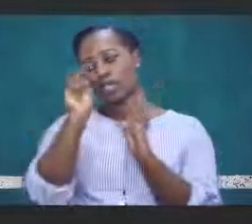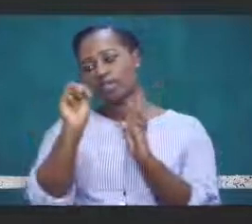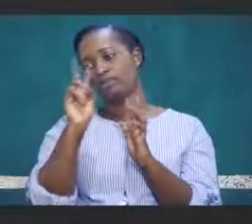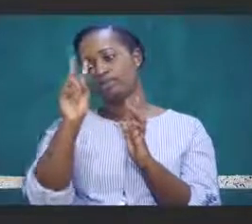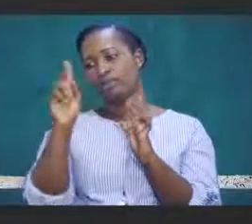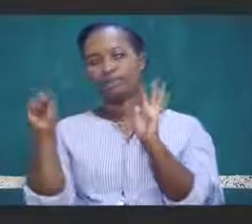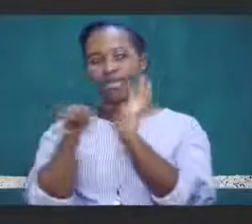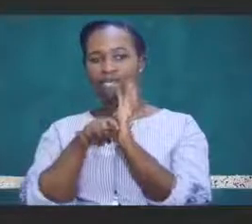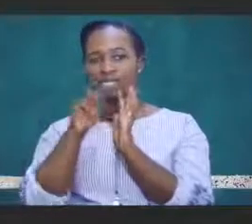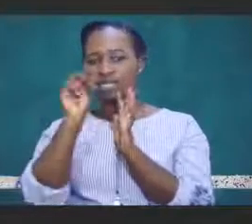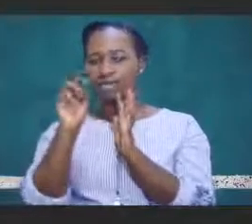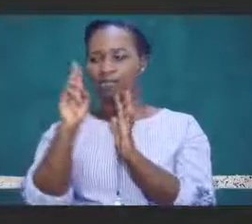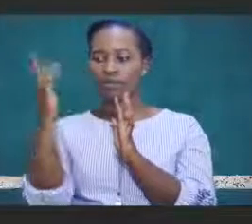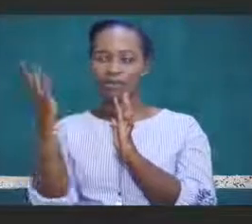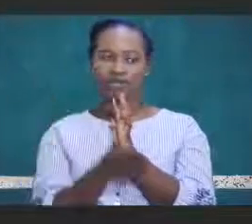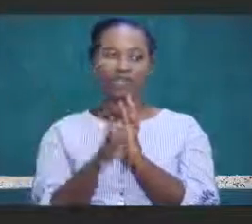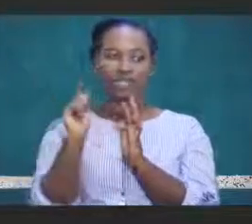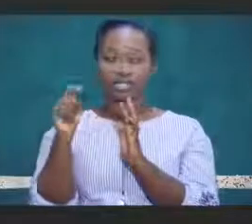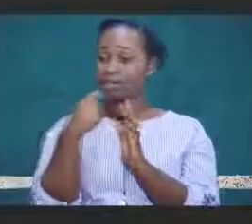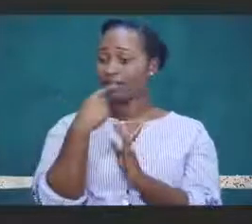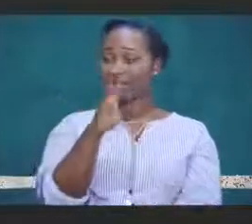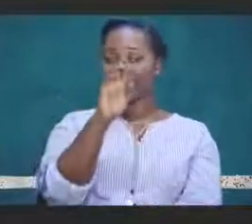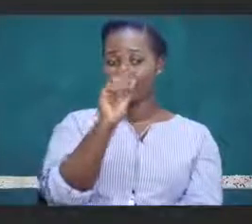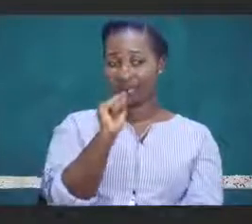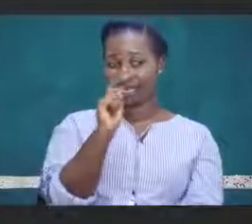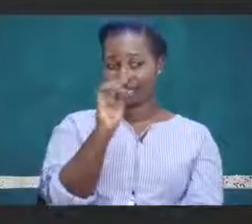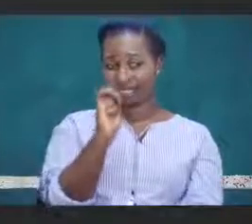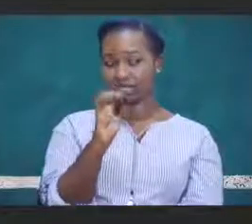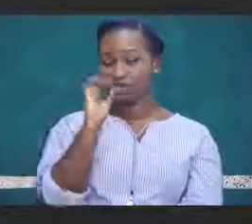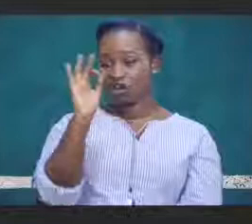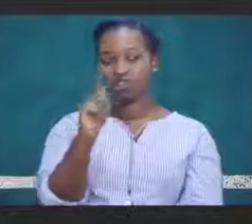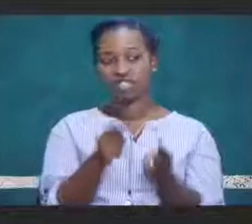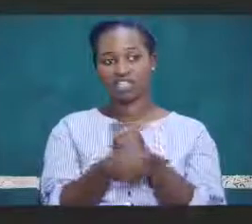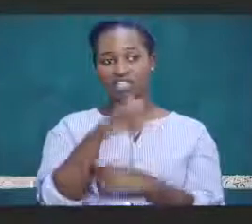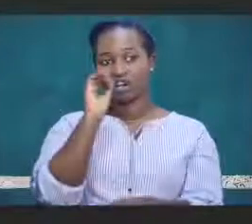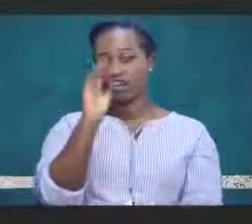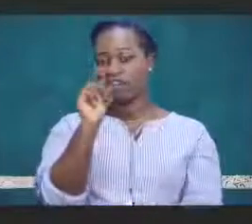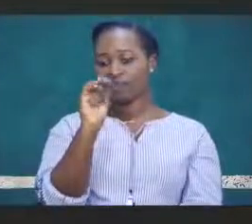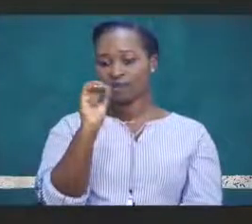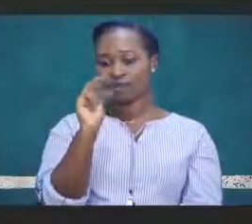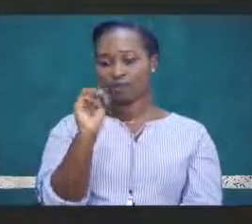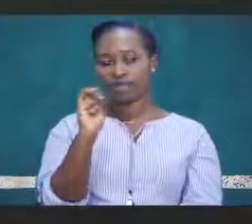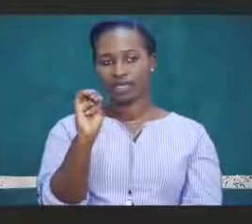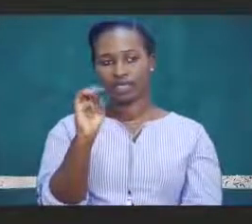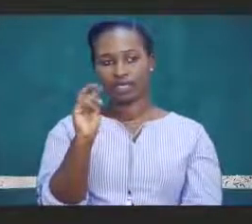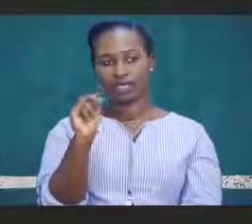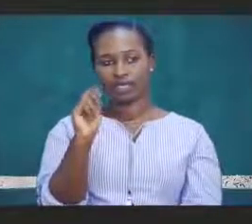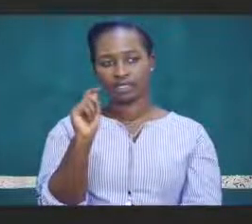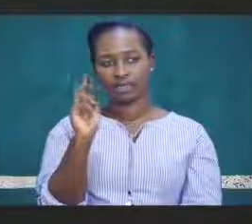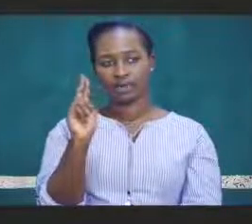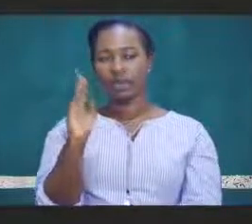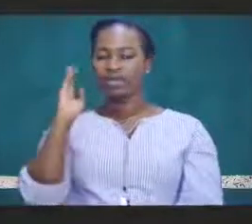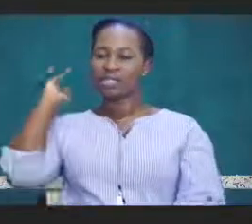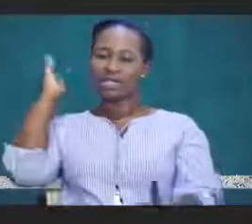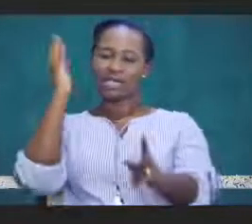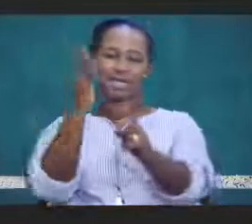telling us? They are saying the rate of change of momentum is directly proportional to the what? The force. Directly proportional